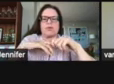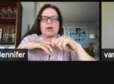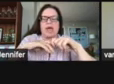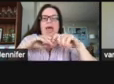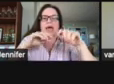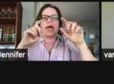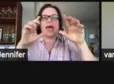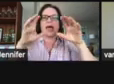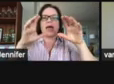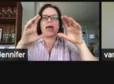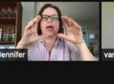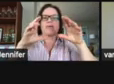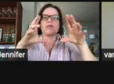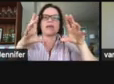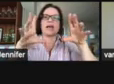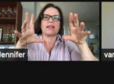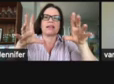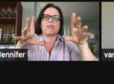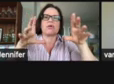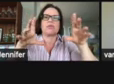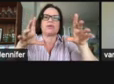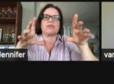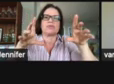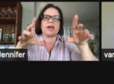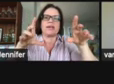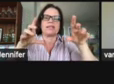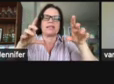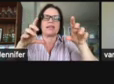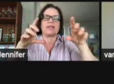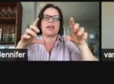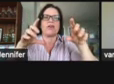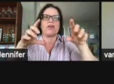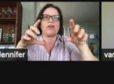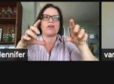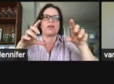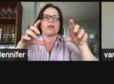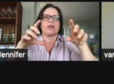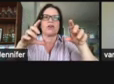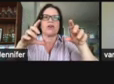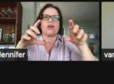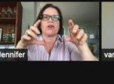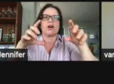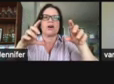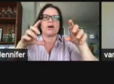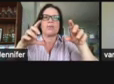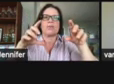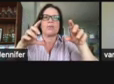So, and the thing I like about quilts, right, is that they are,